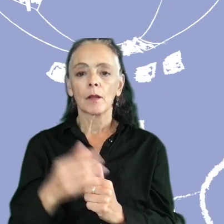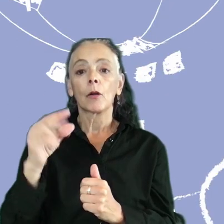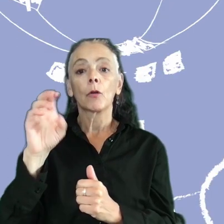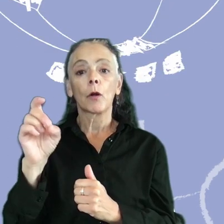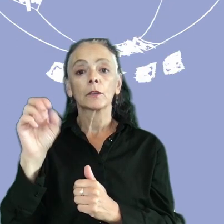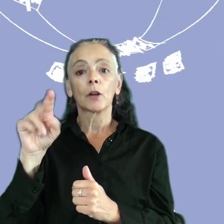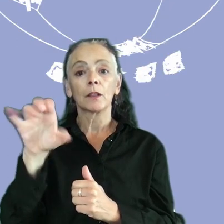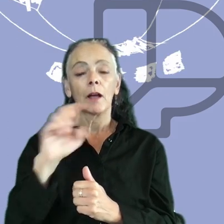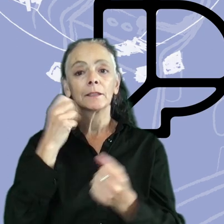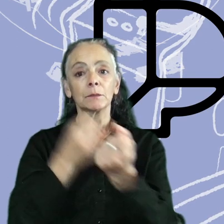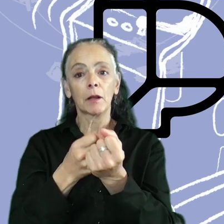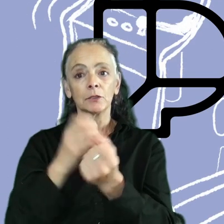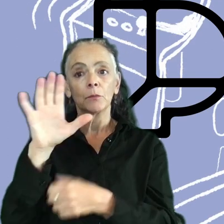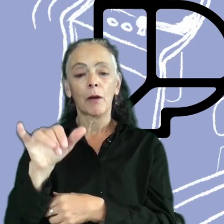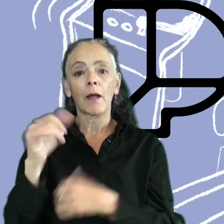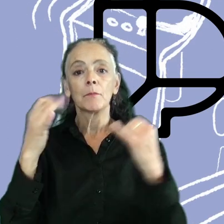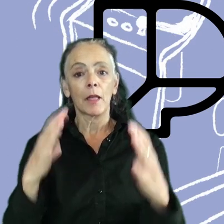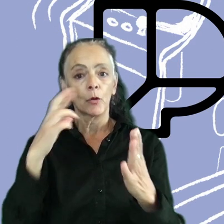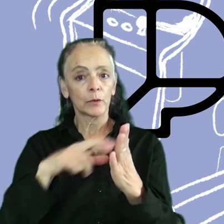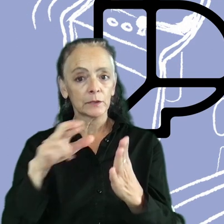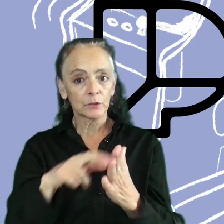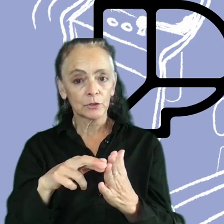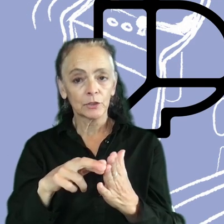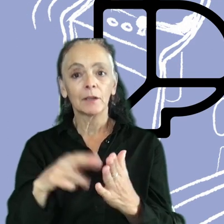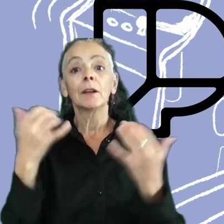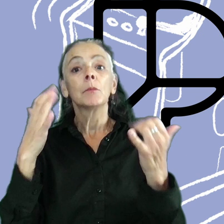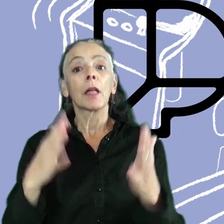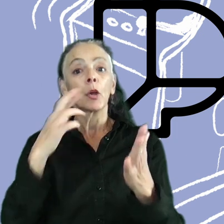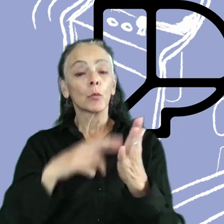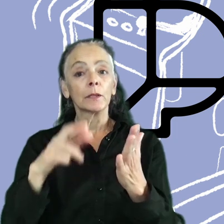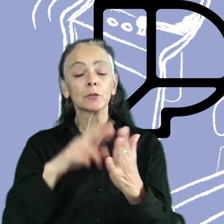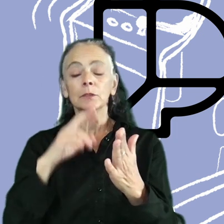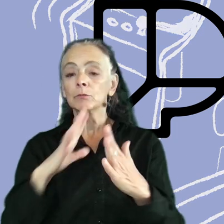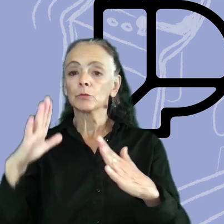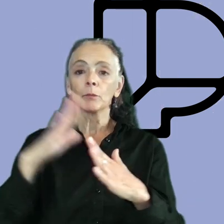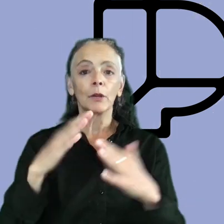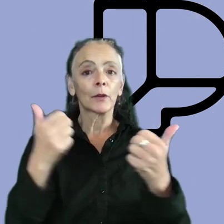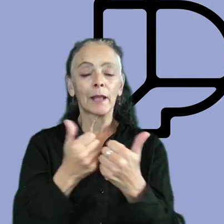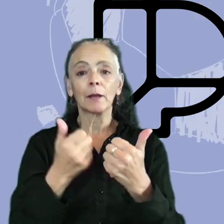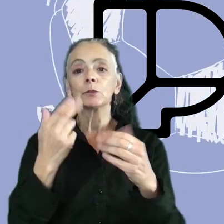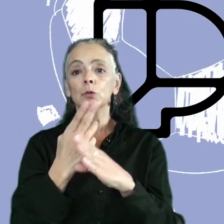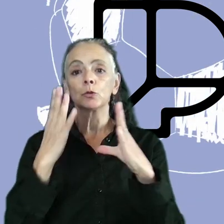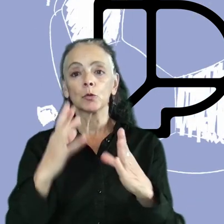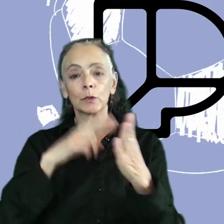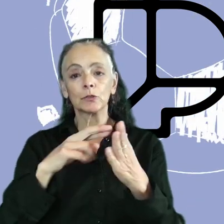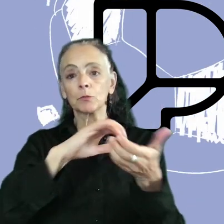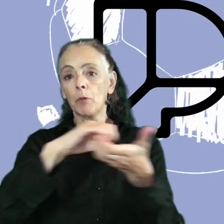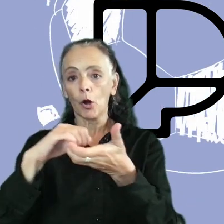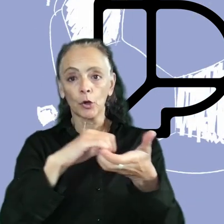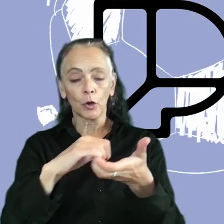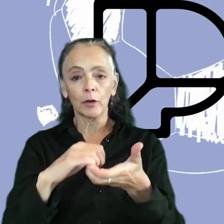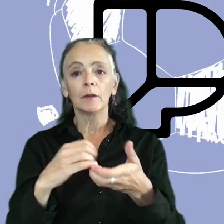grux online is sponsored by player research player research is the premier games user research partner enabling gamedev to gain